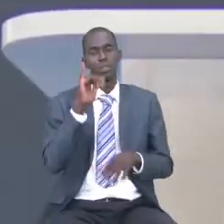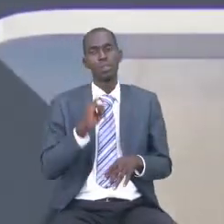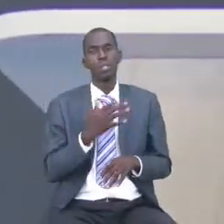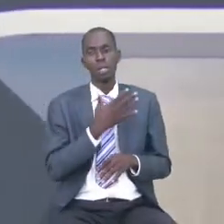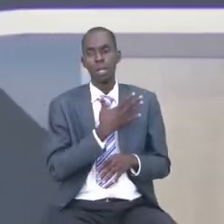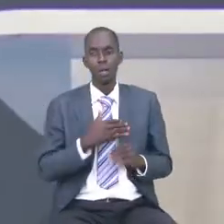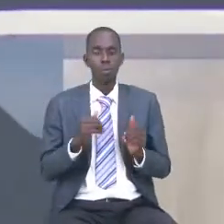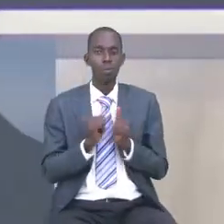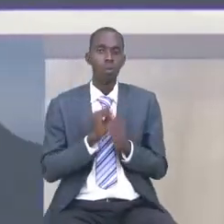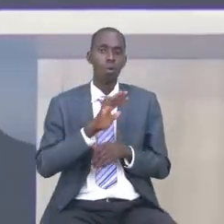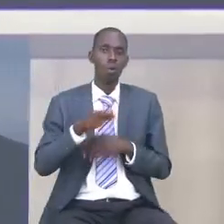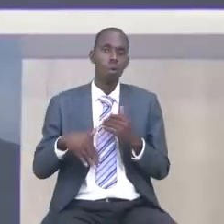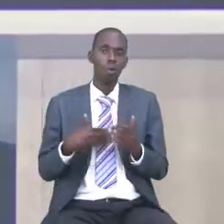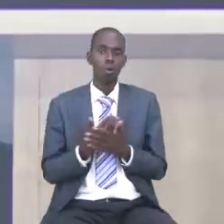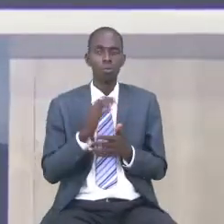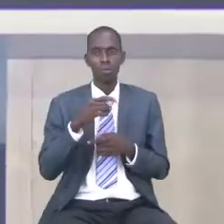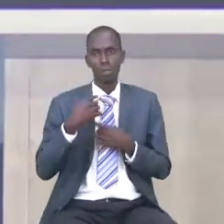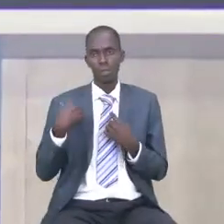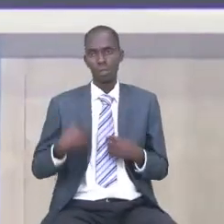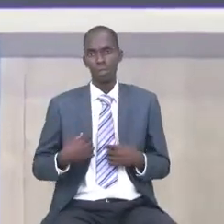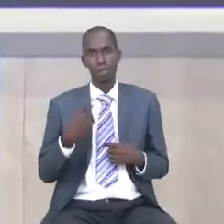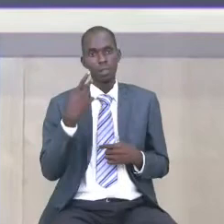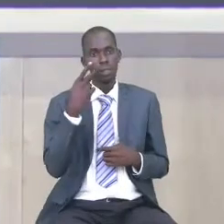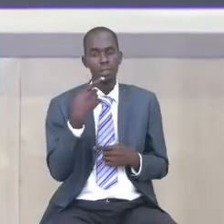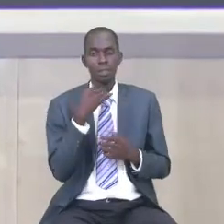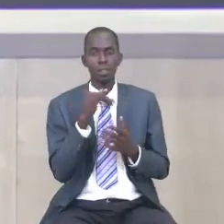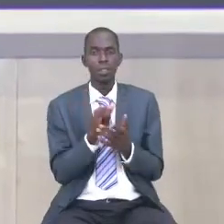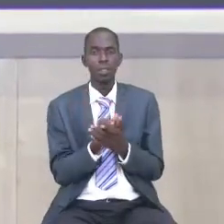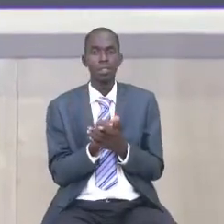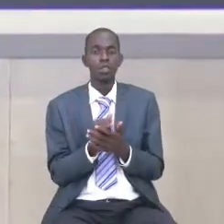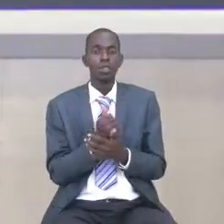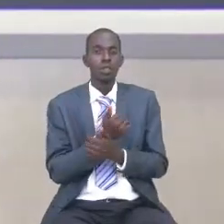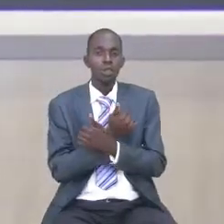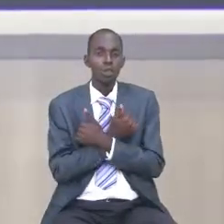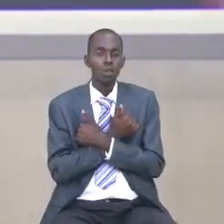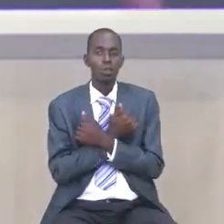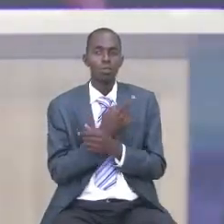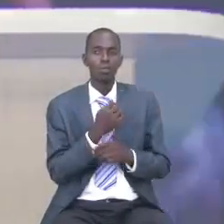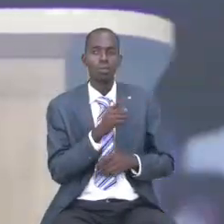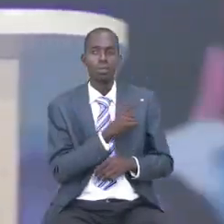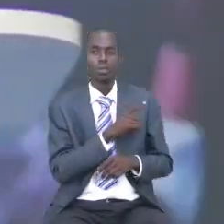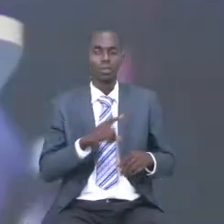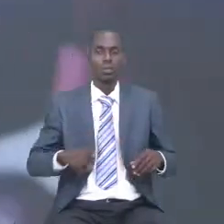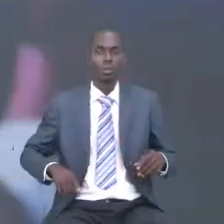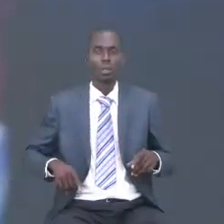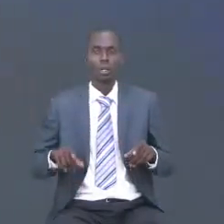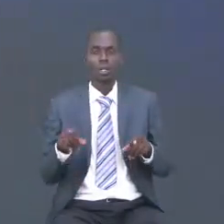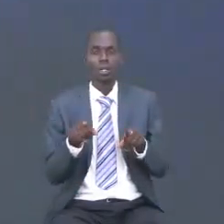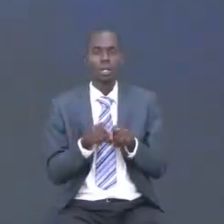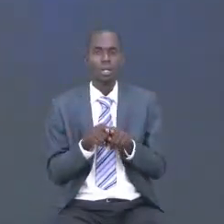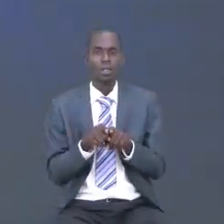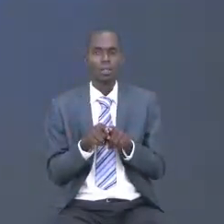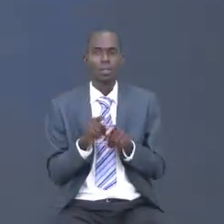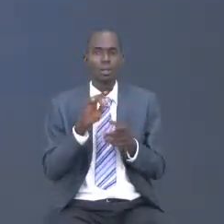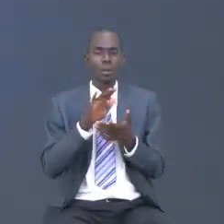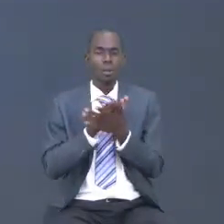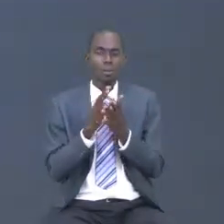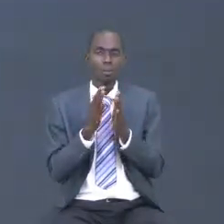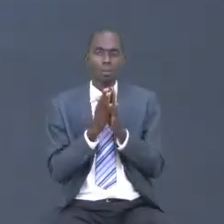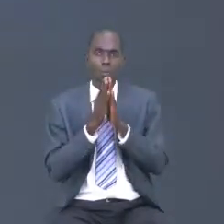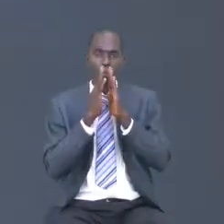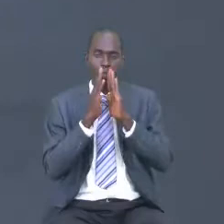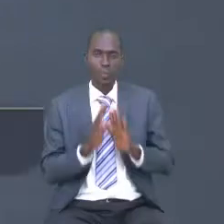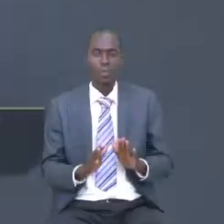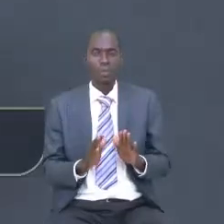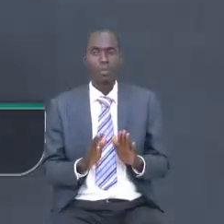Number three, love the Lord like peace settlers. Anywhere there's